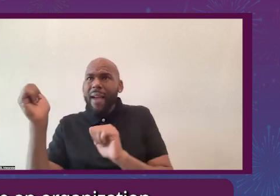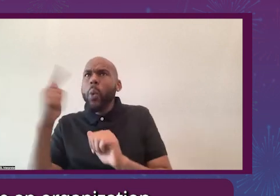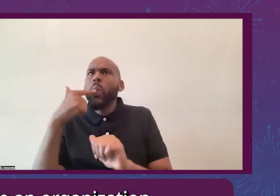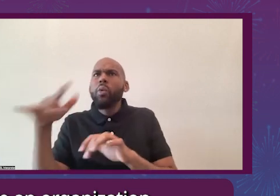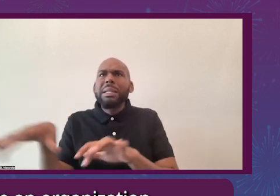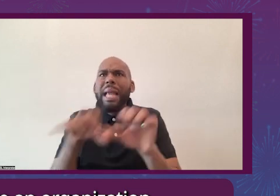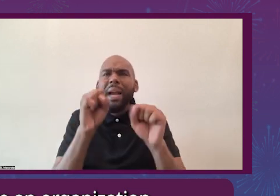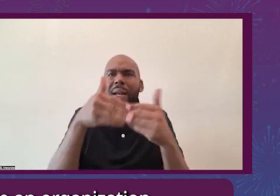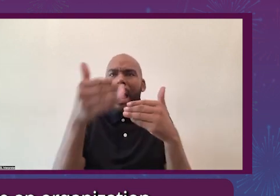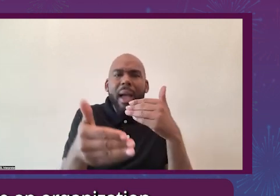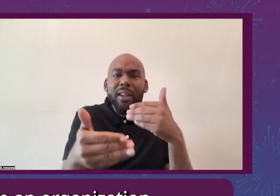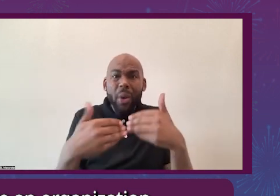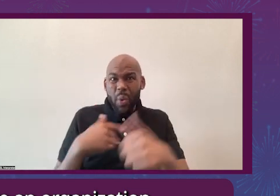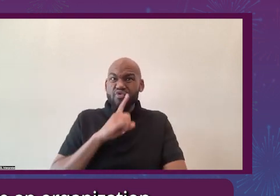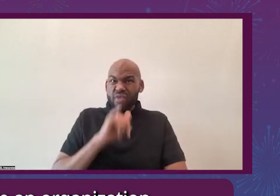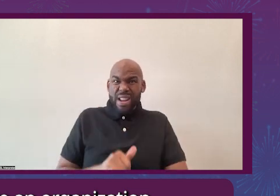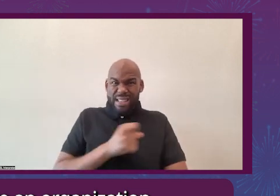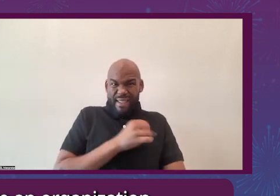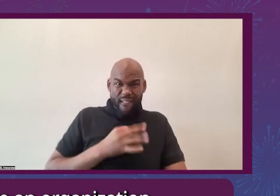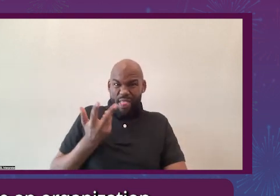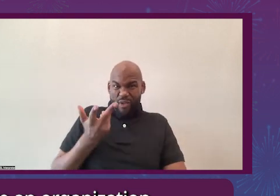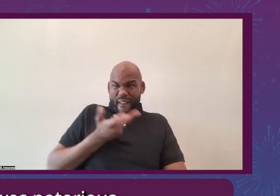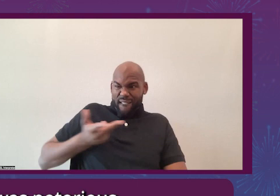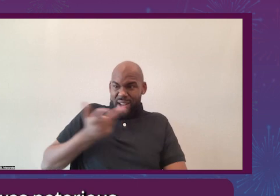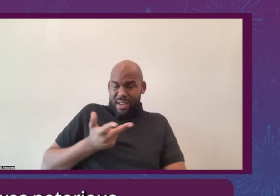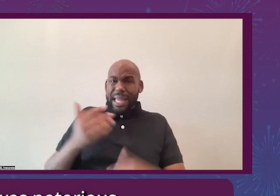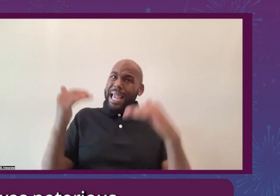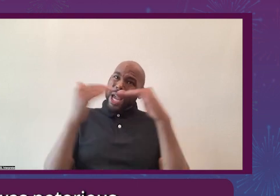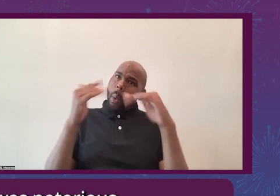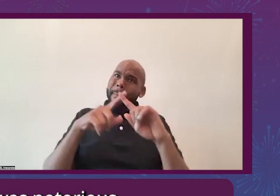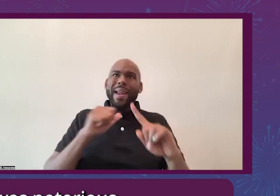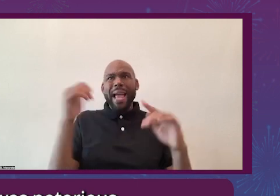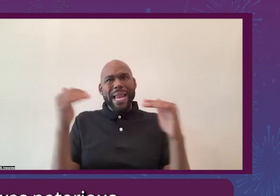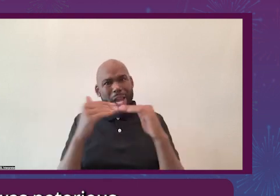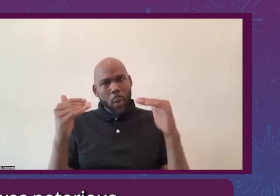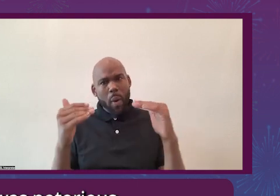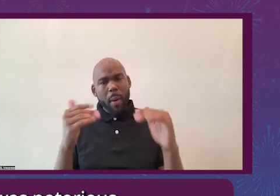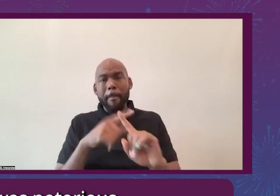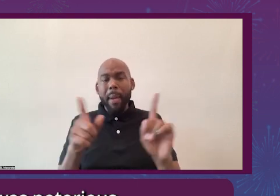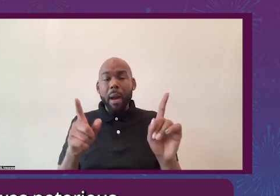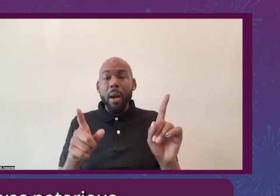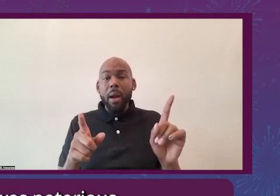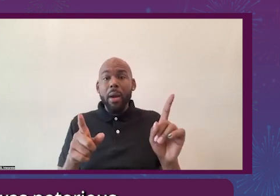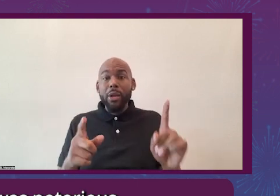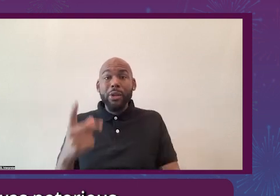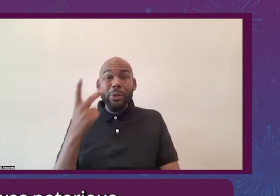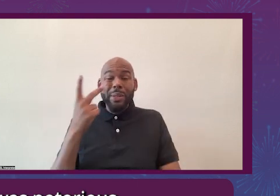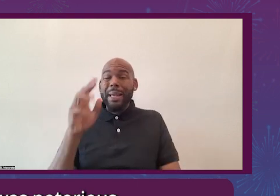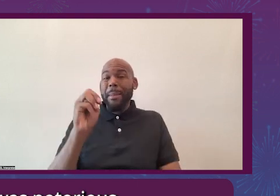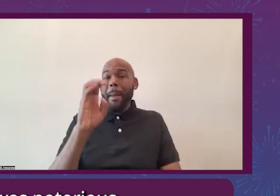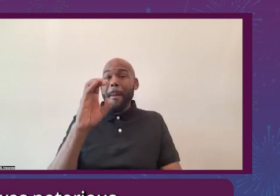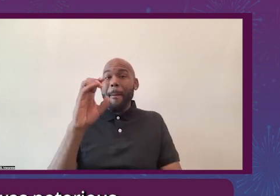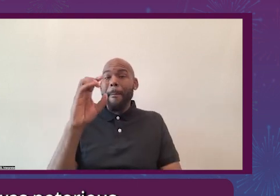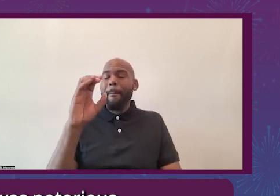were an organization of 3 people. We saw ourselves as equals, but Ed was unequal in that he was